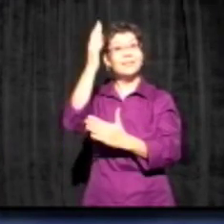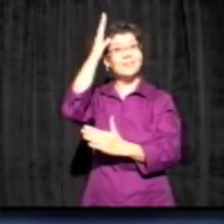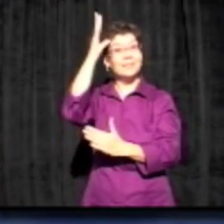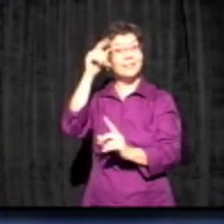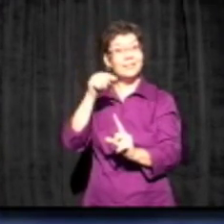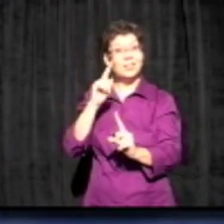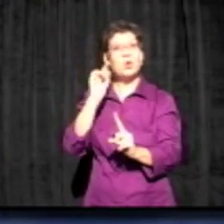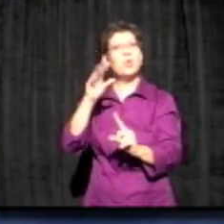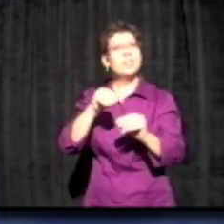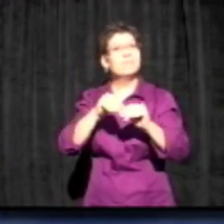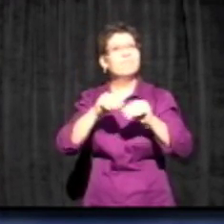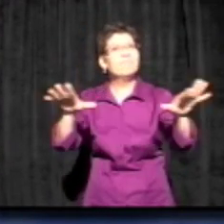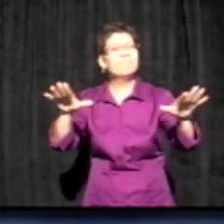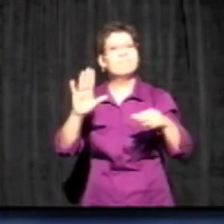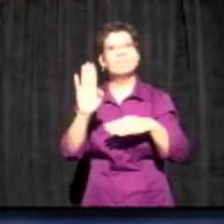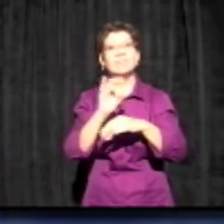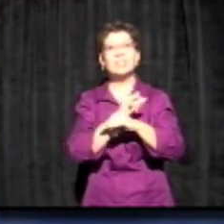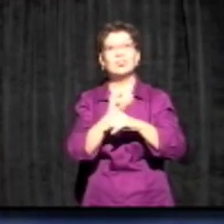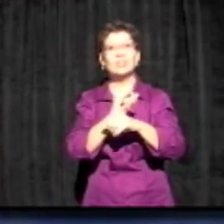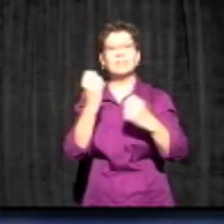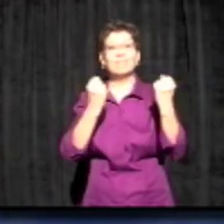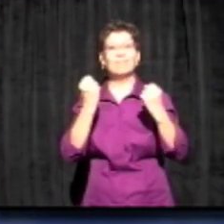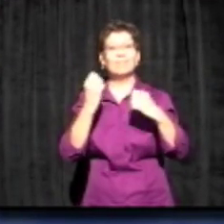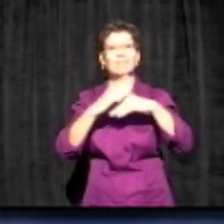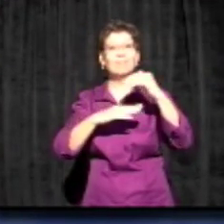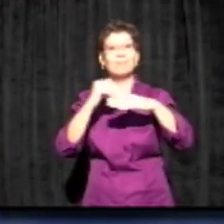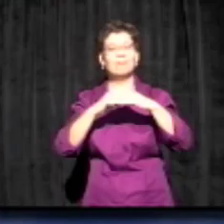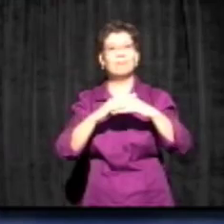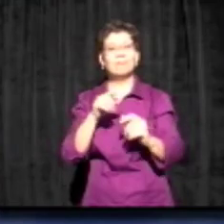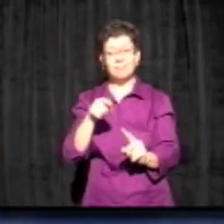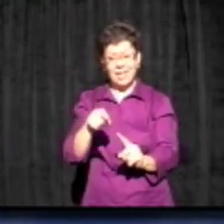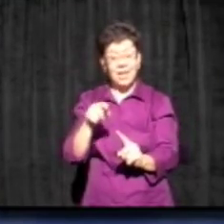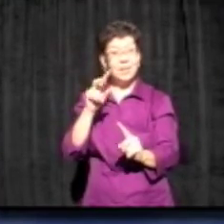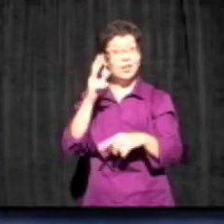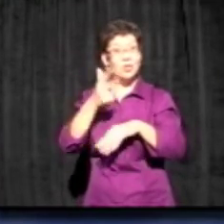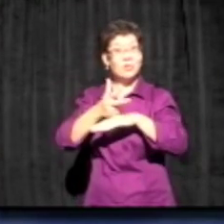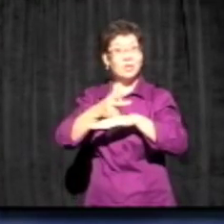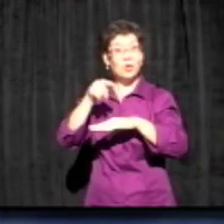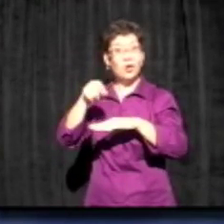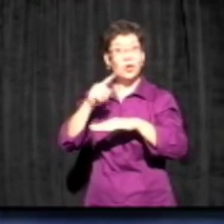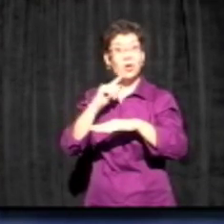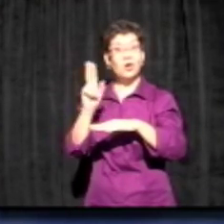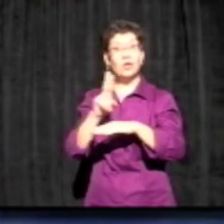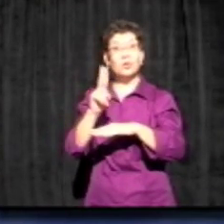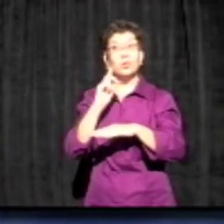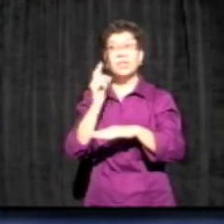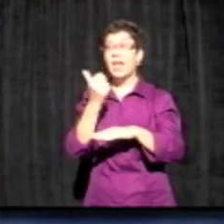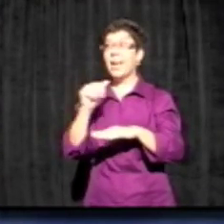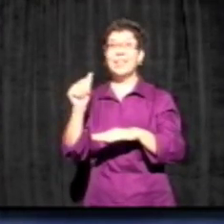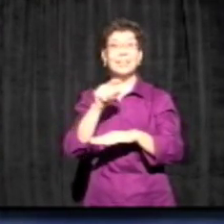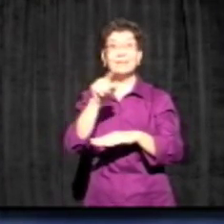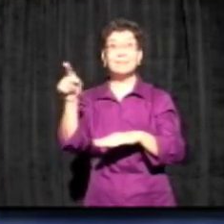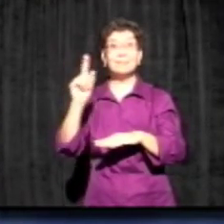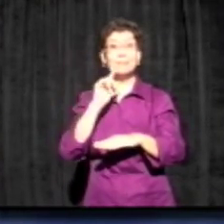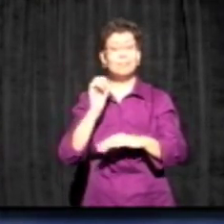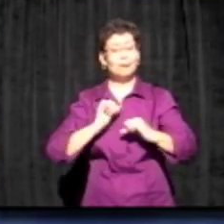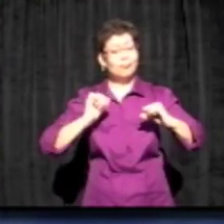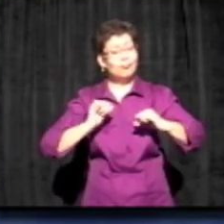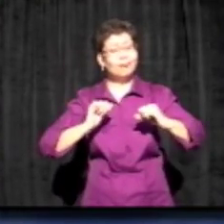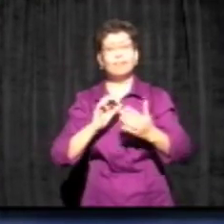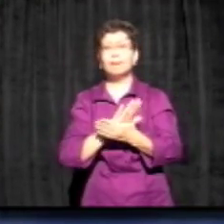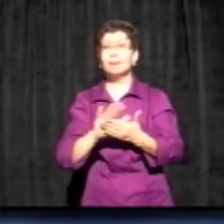revolutionize the taxi industry. Really, imagine that this vehicle can be used by everyone. It's spacious, it's